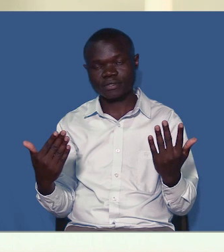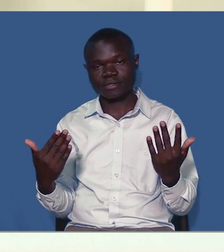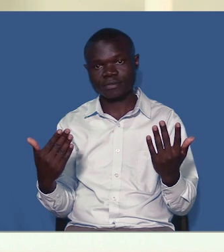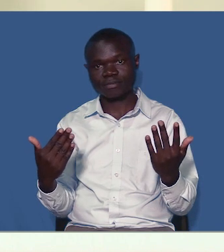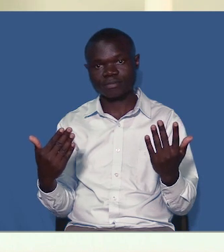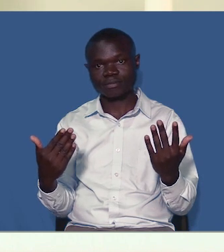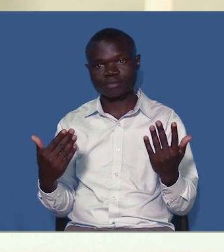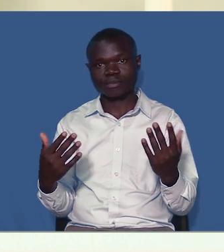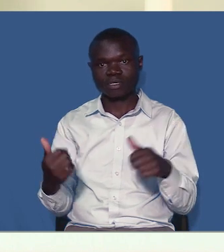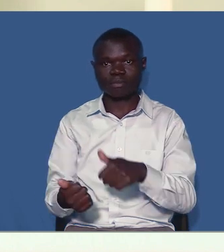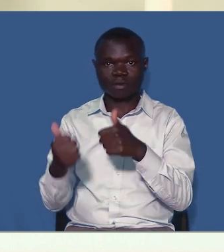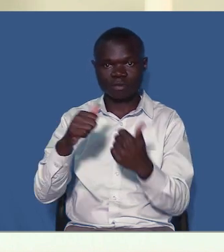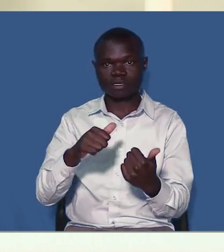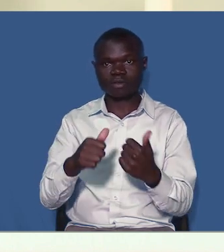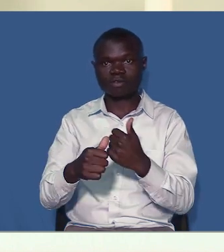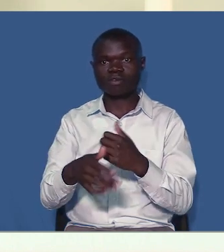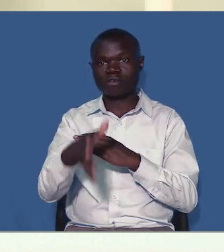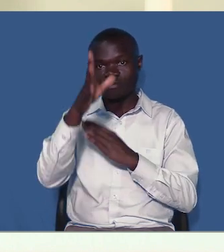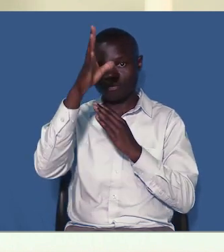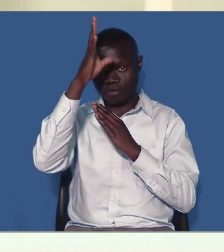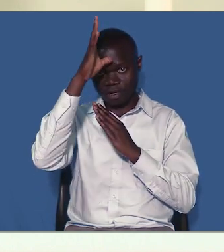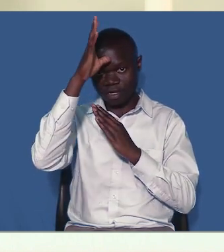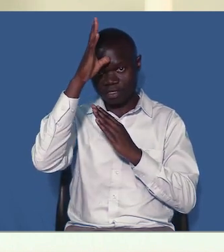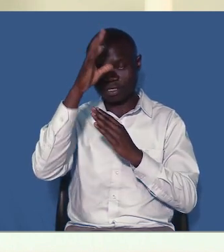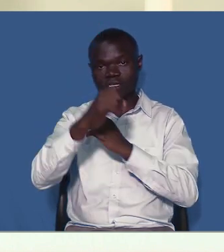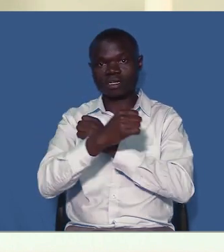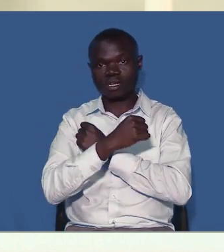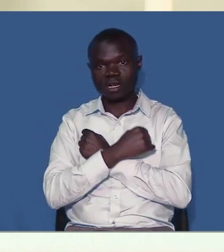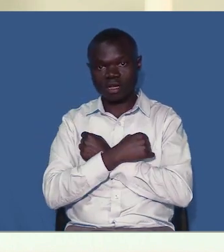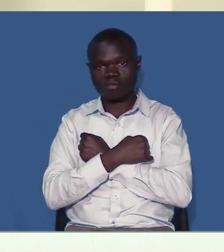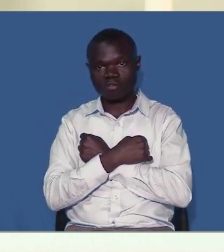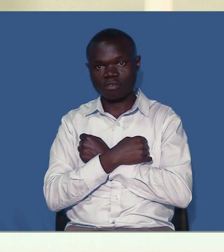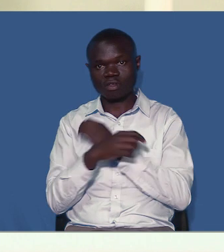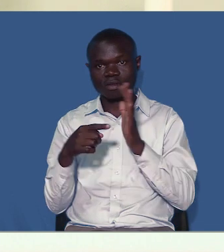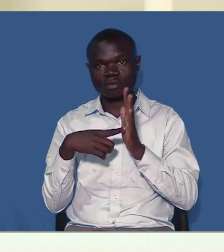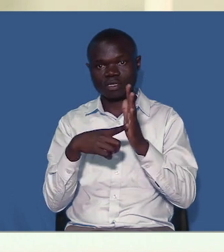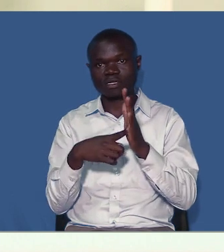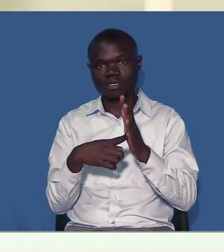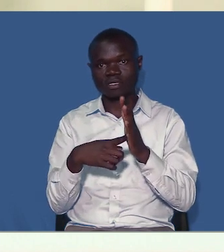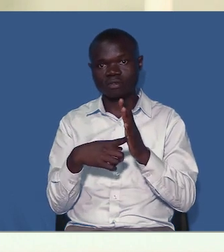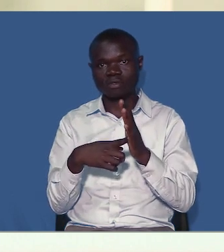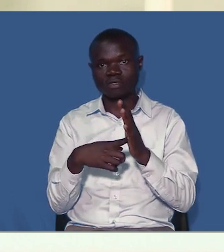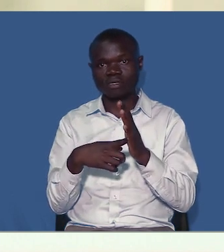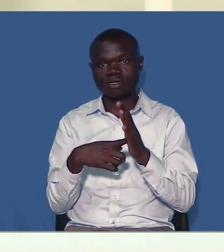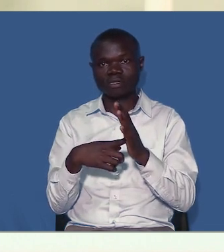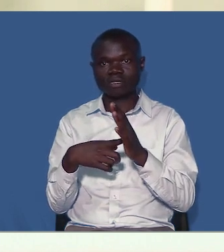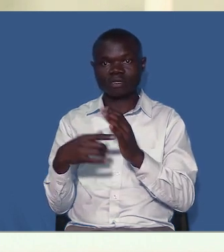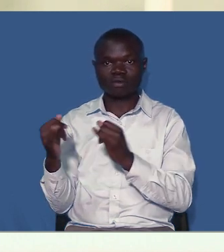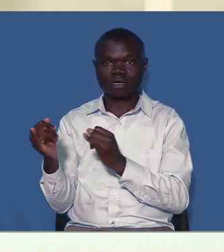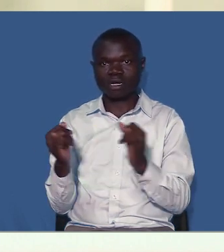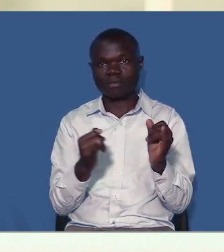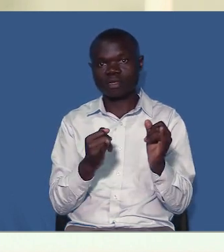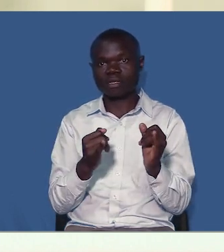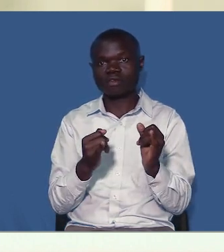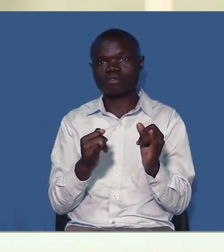are symbolized, representing the initiation into the family of God. The Son,